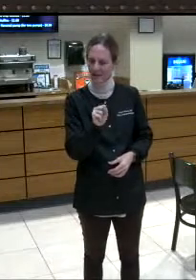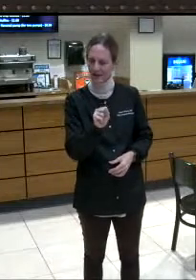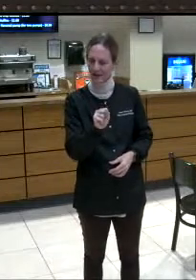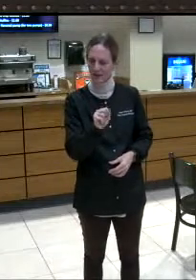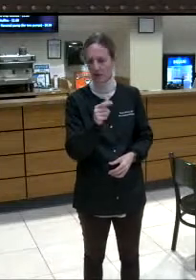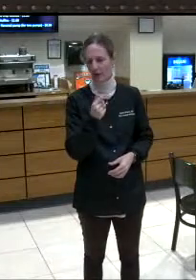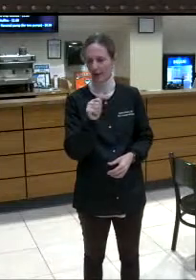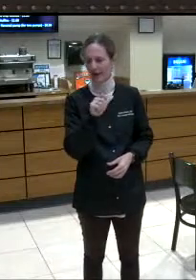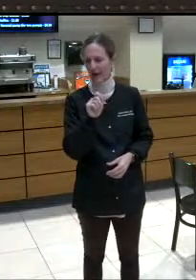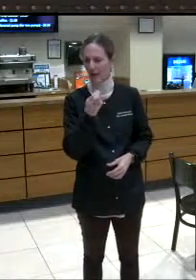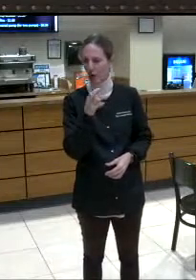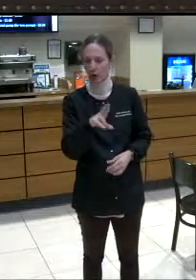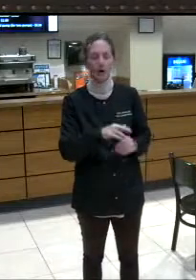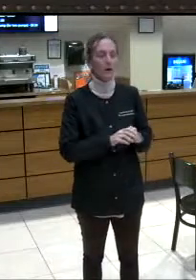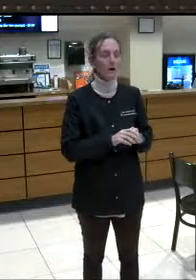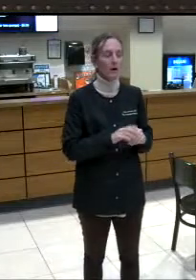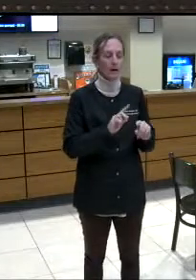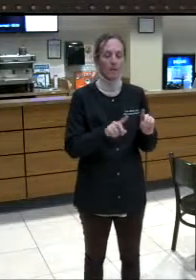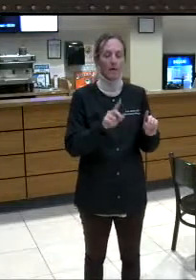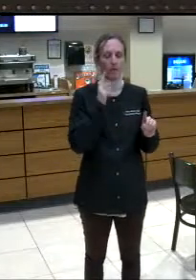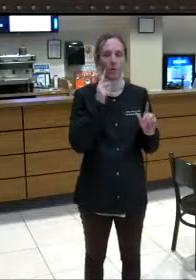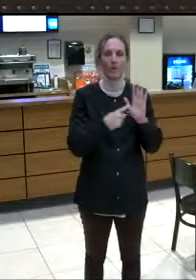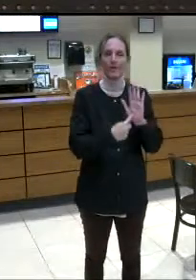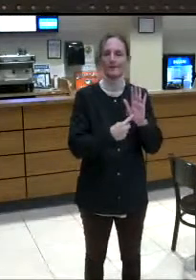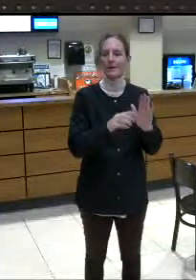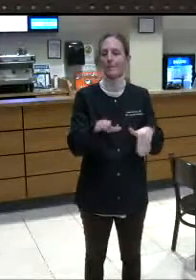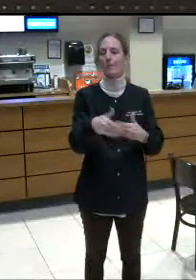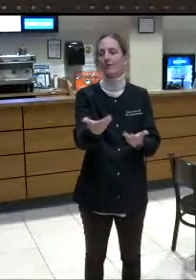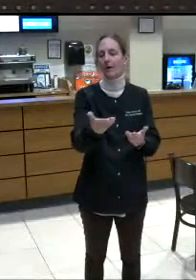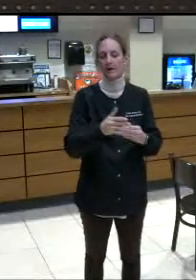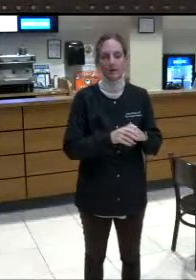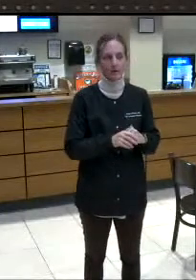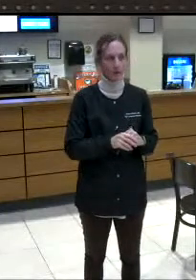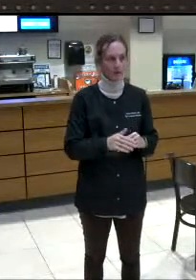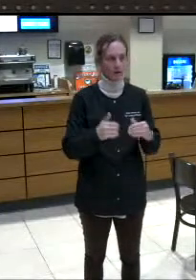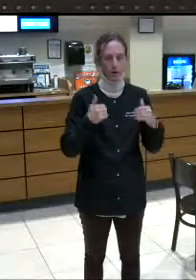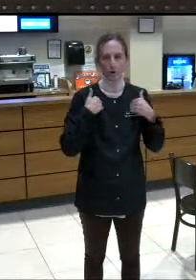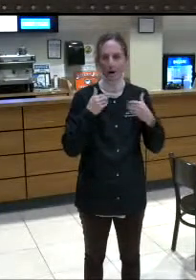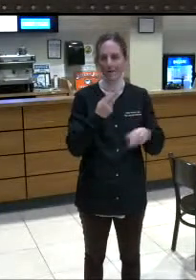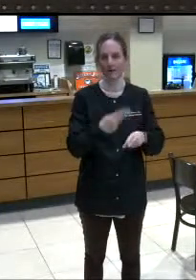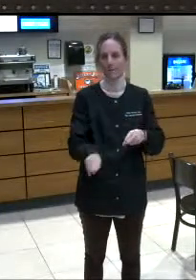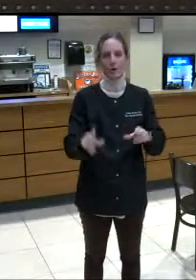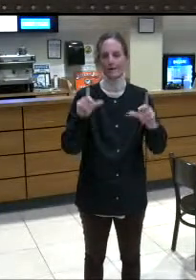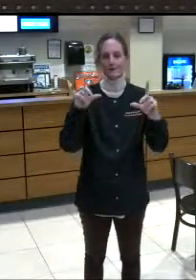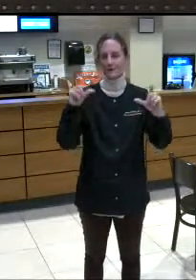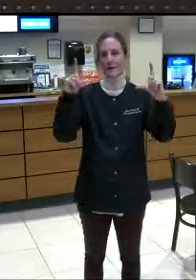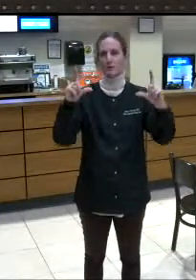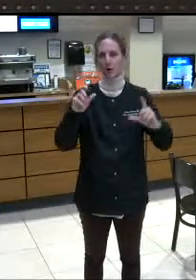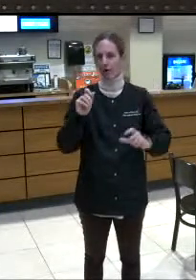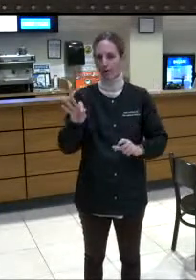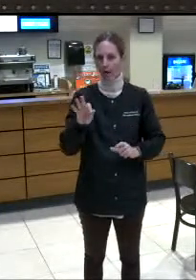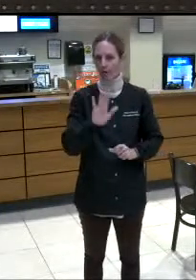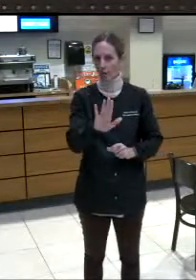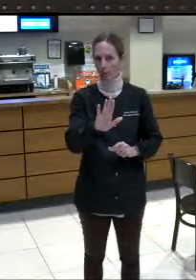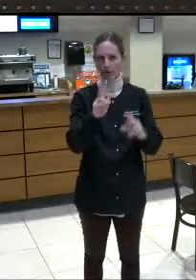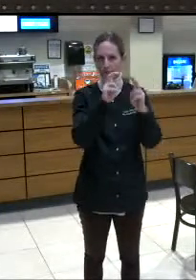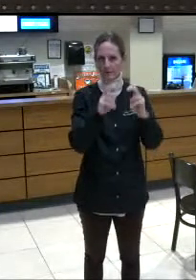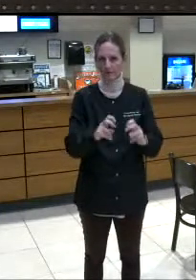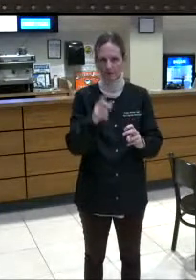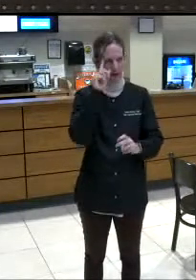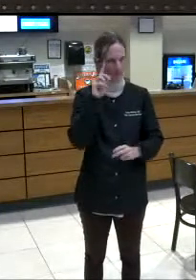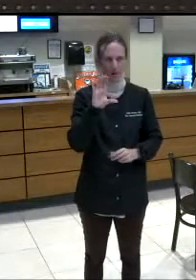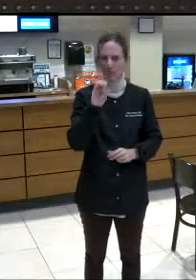example that was provided here, where we have just that brief snapshot of the discipline data analysis. I think it was with